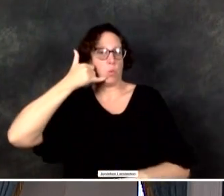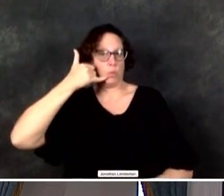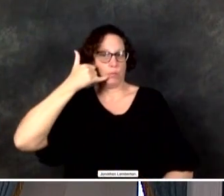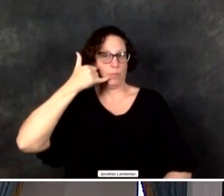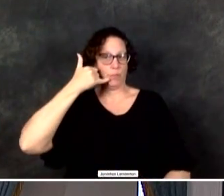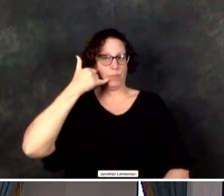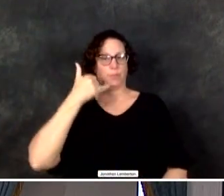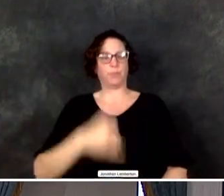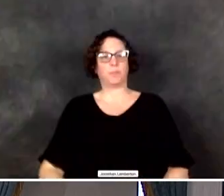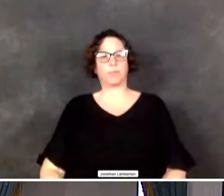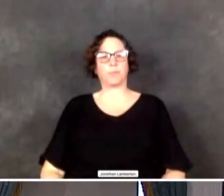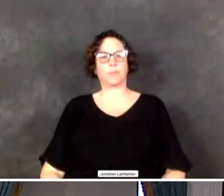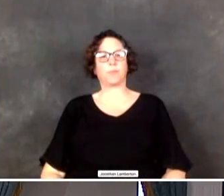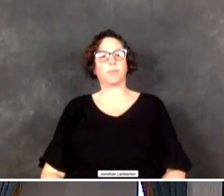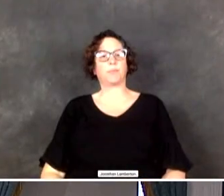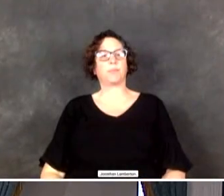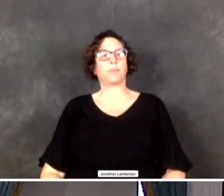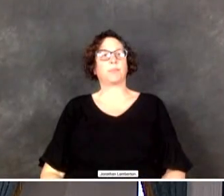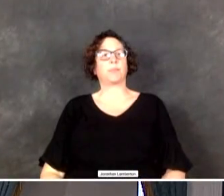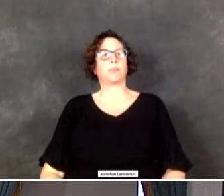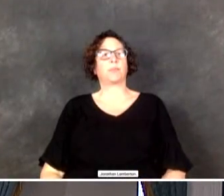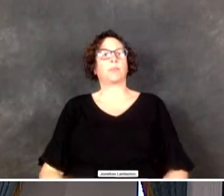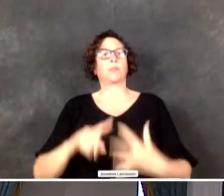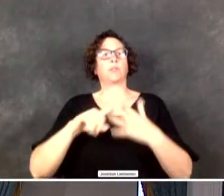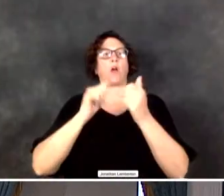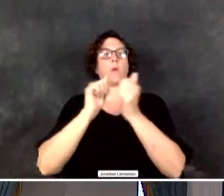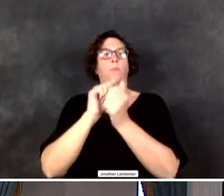that, I will start with Christina from Chalkbeat.